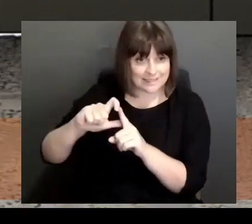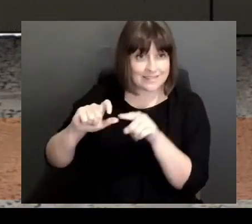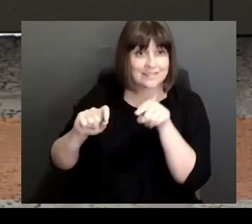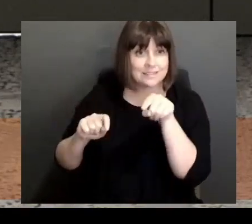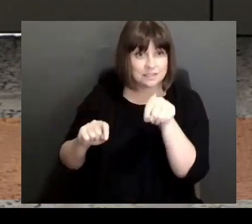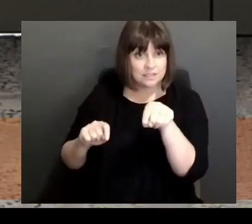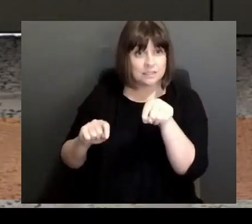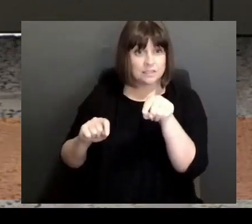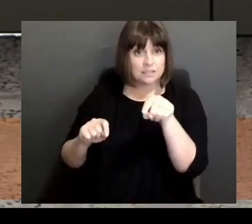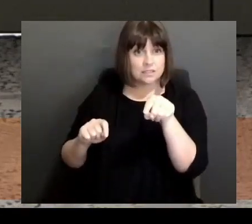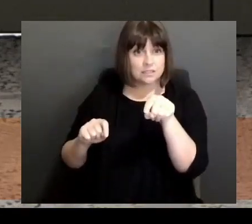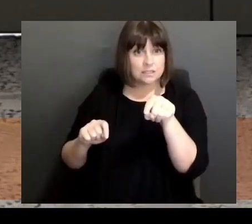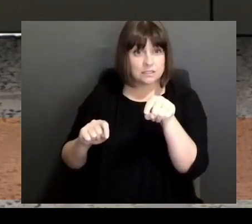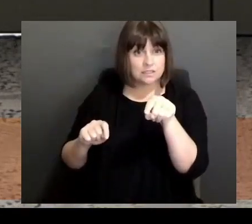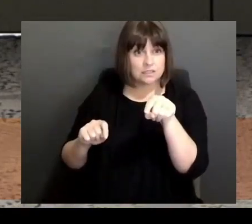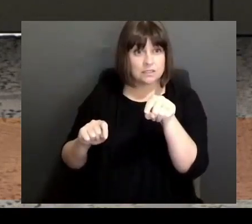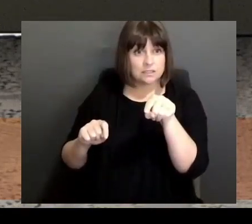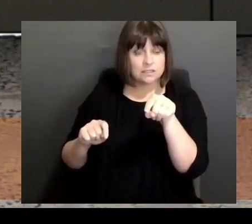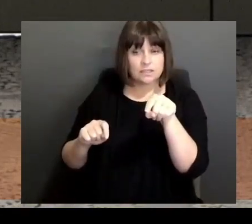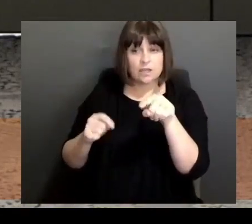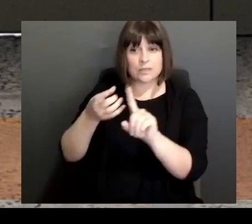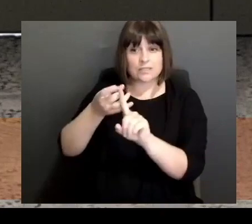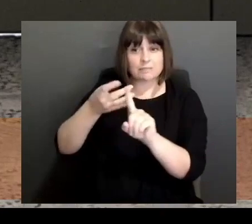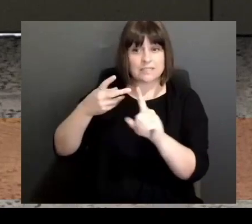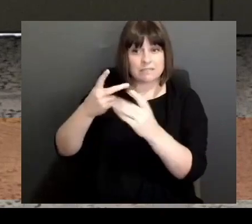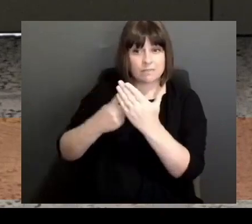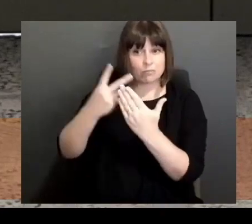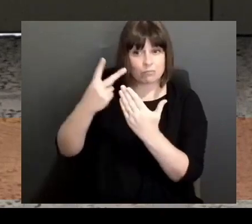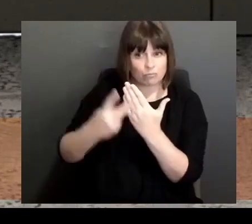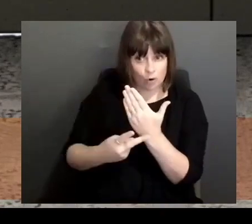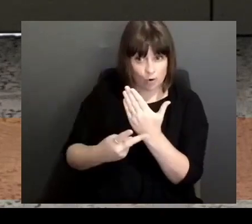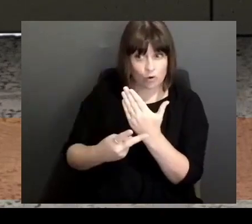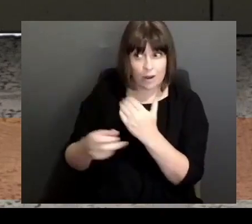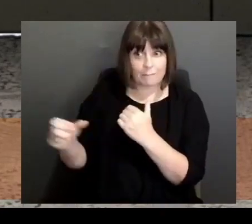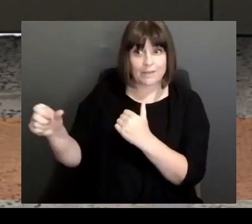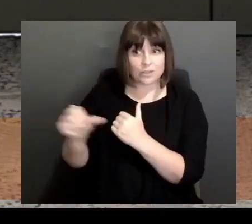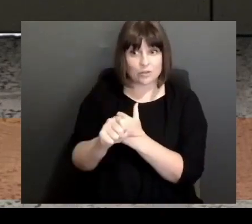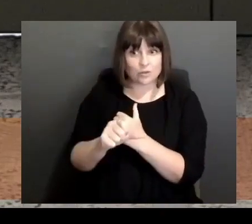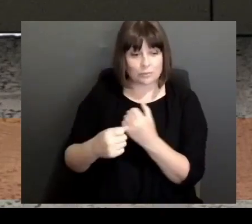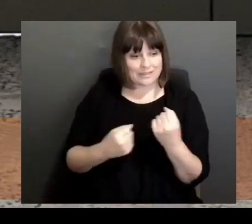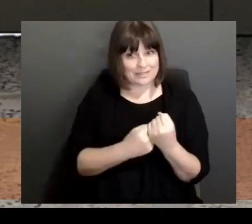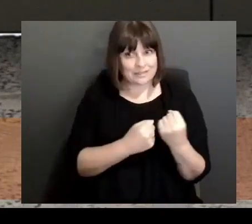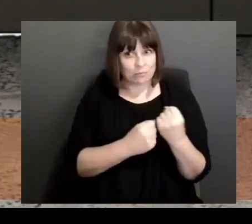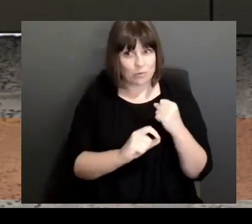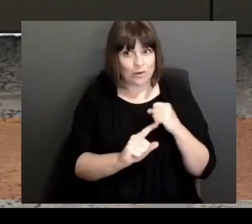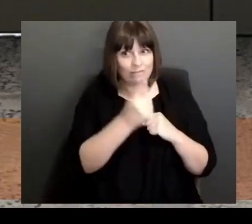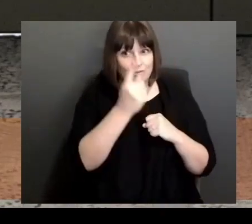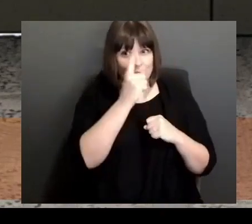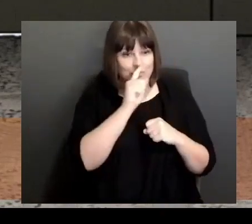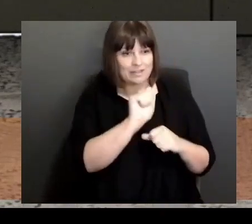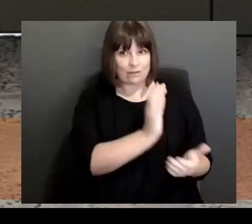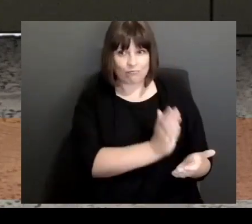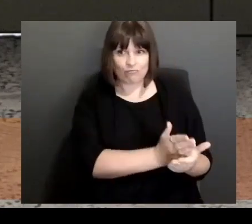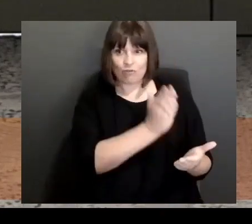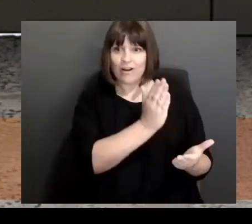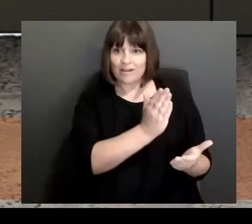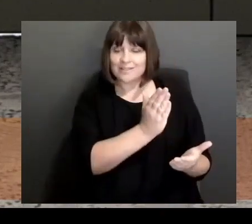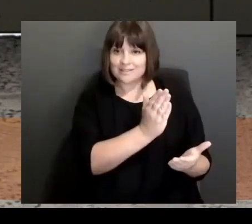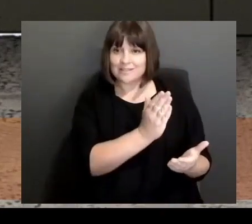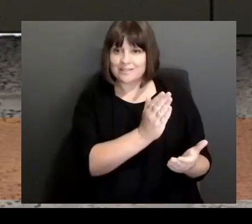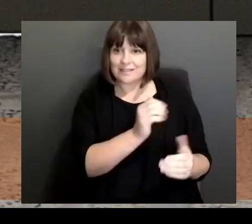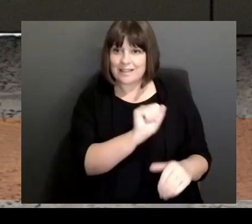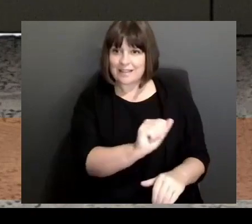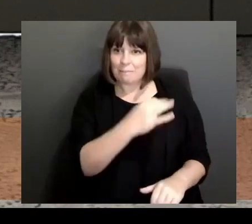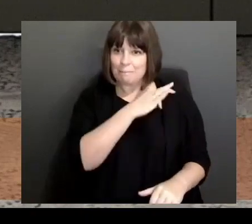programs identified that are intended to support First Peoples' rights and interests in connection to country,